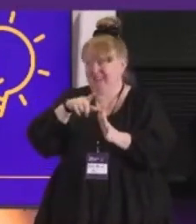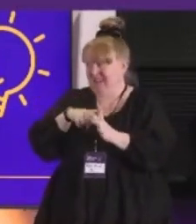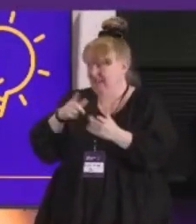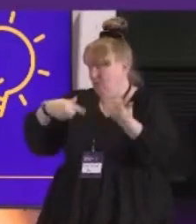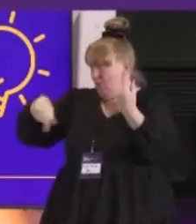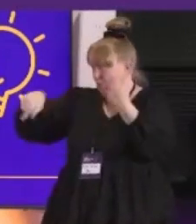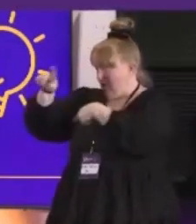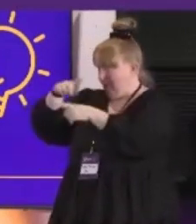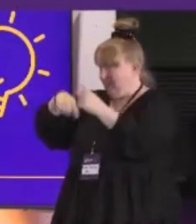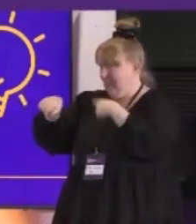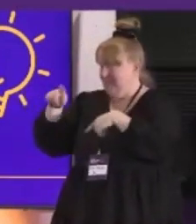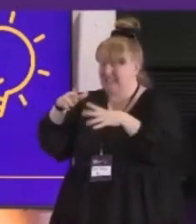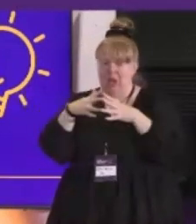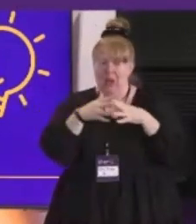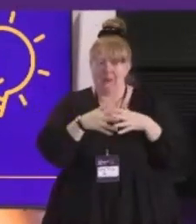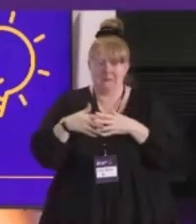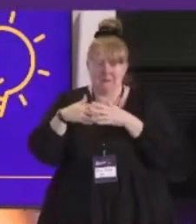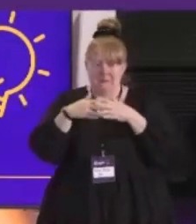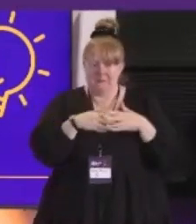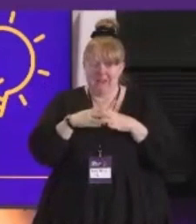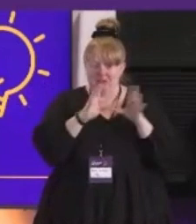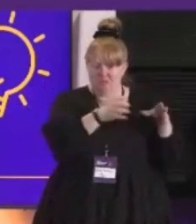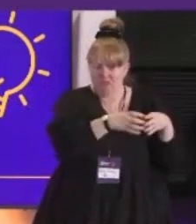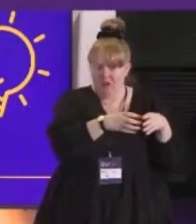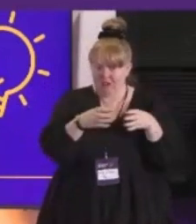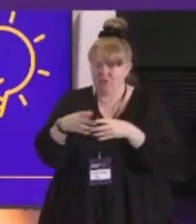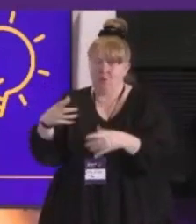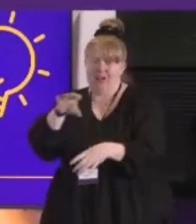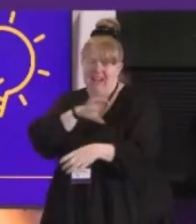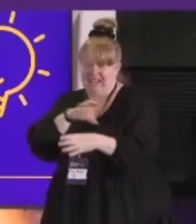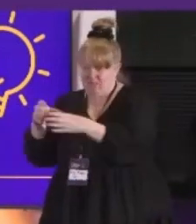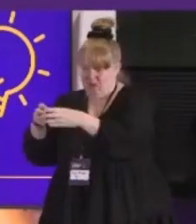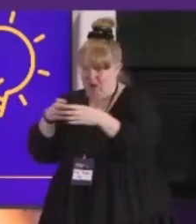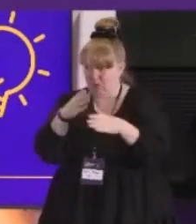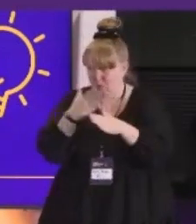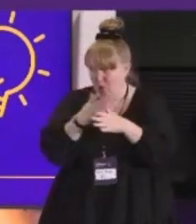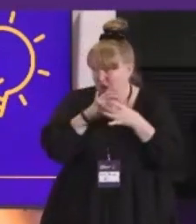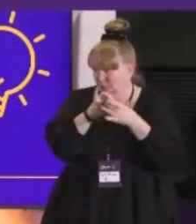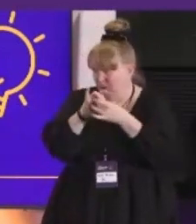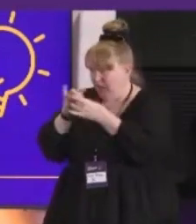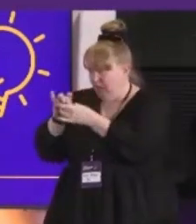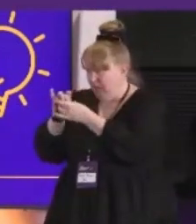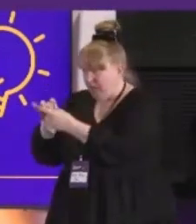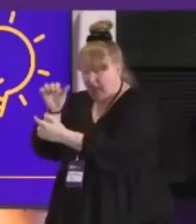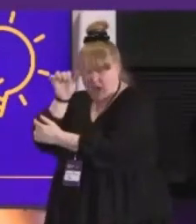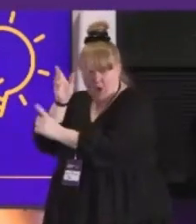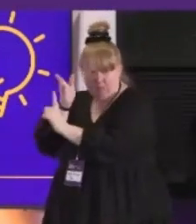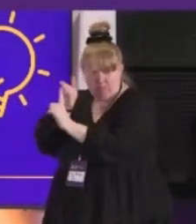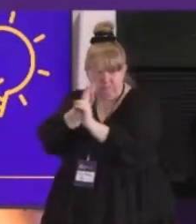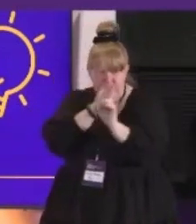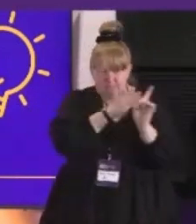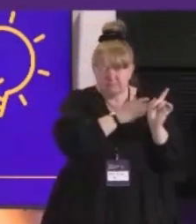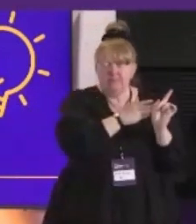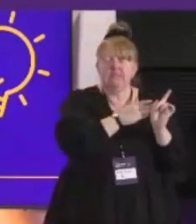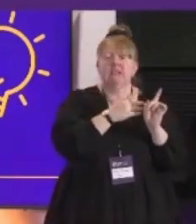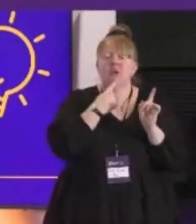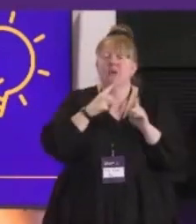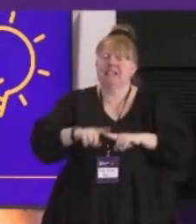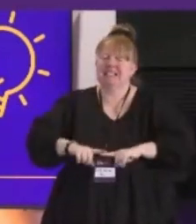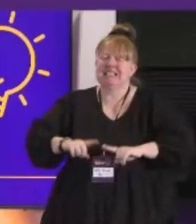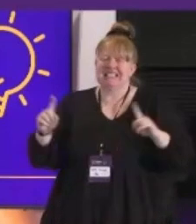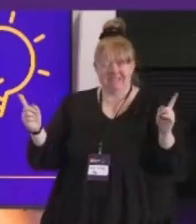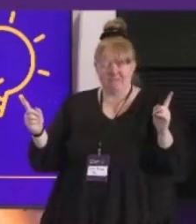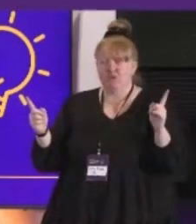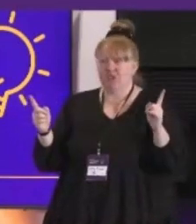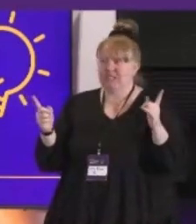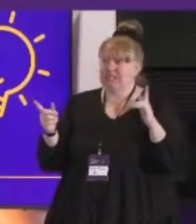in this room, your American branches, your American or Canadian branches, we're working with already. So yes, we have different